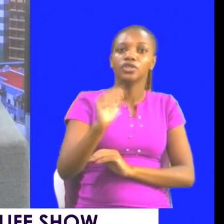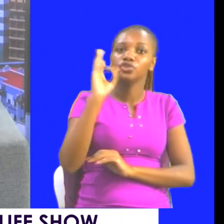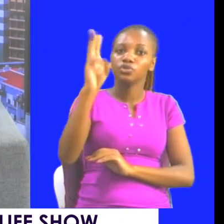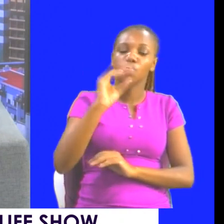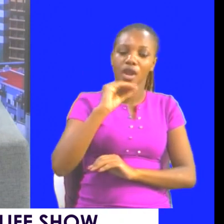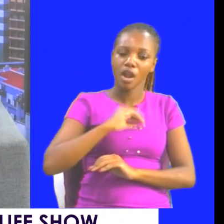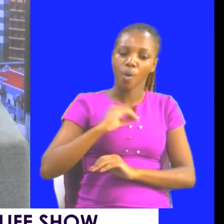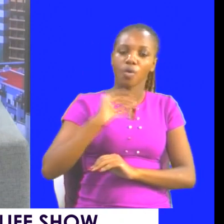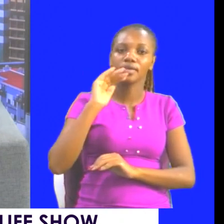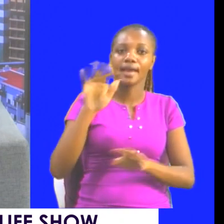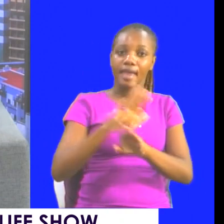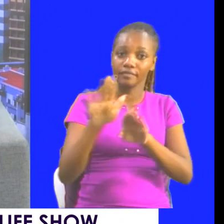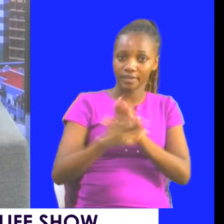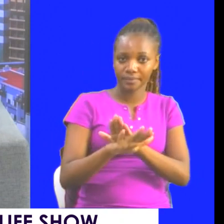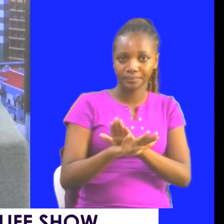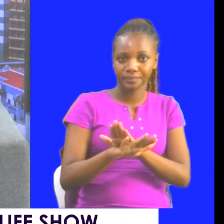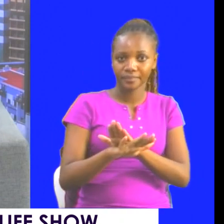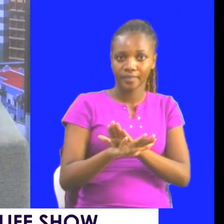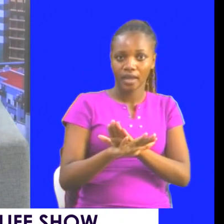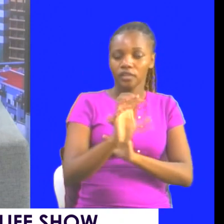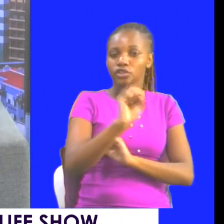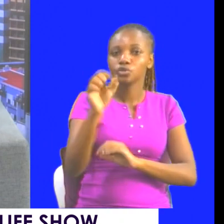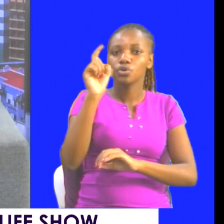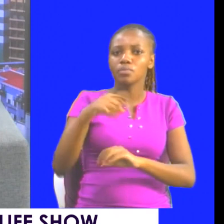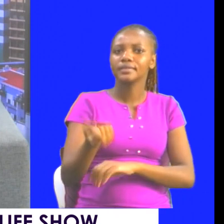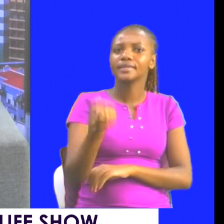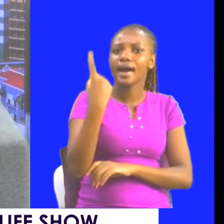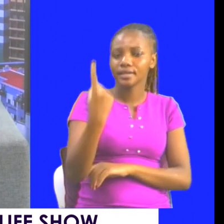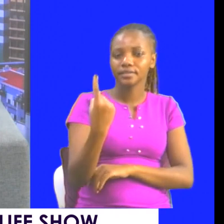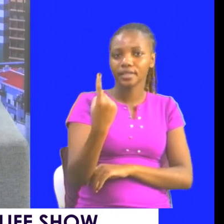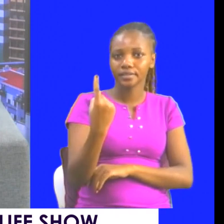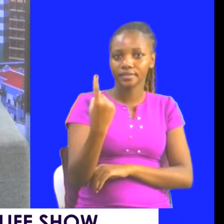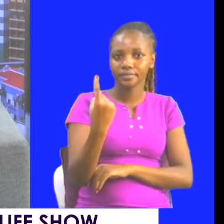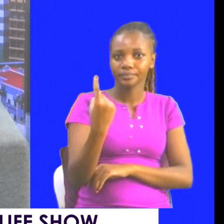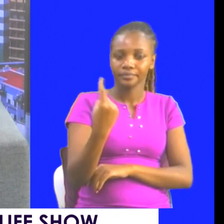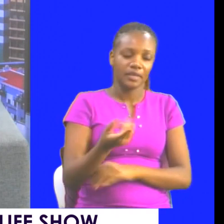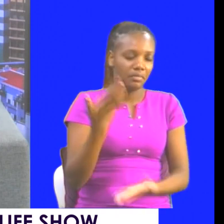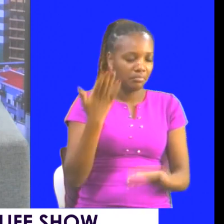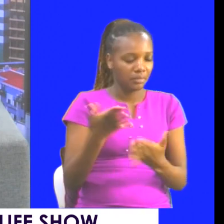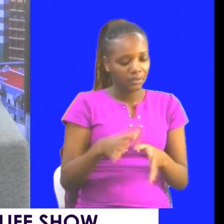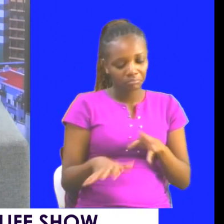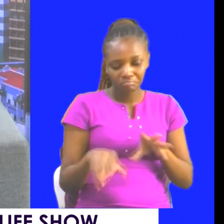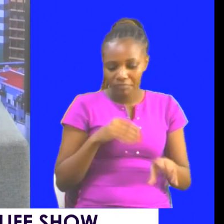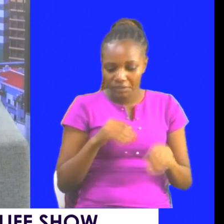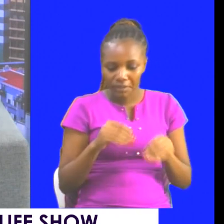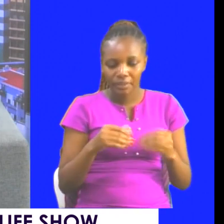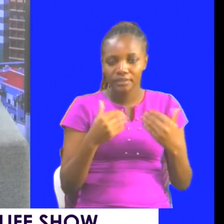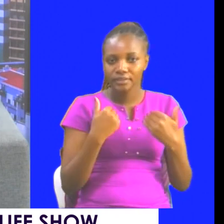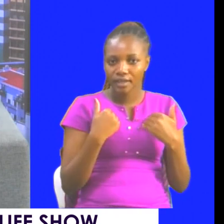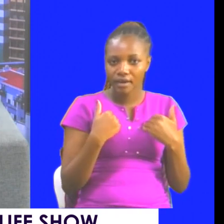your inheritance. So you need to understand that despite your disability,